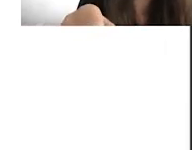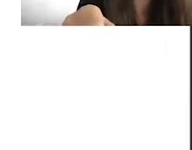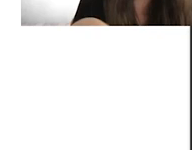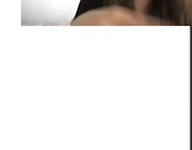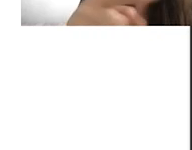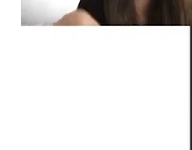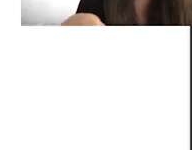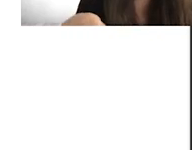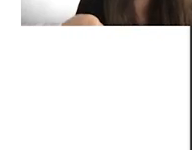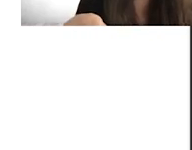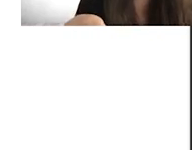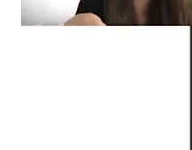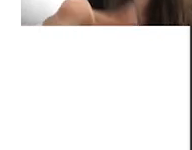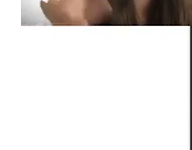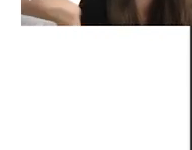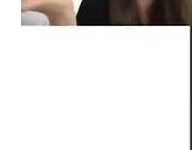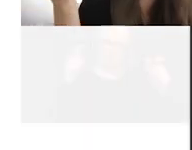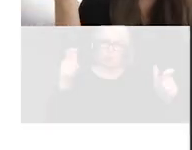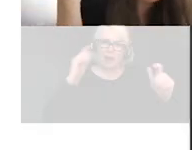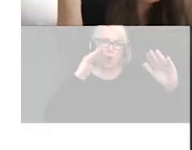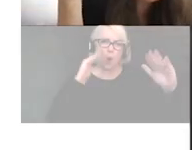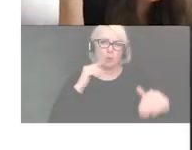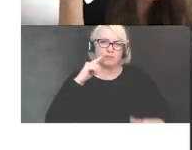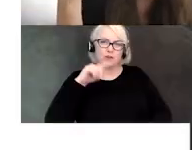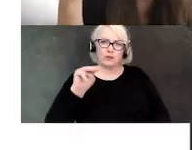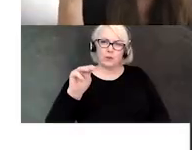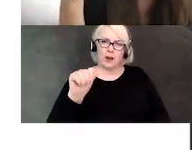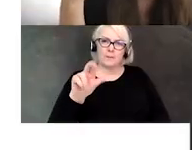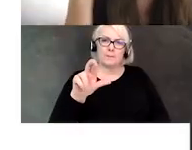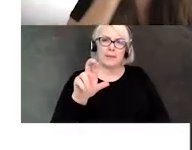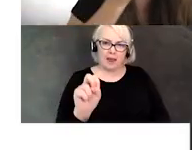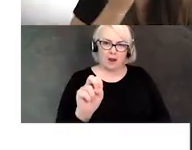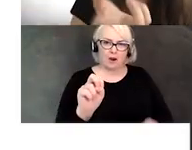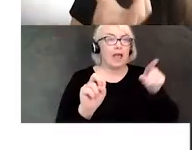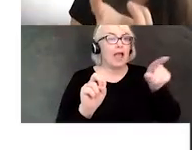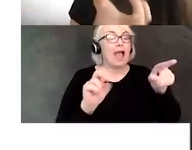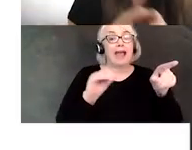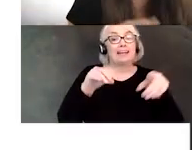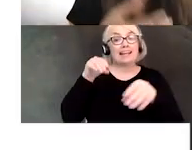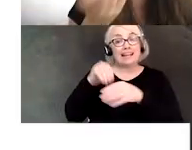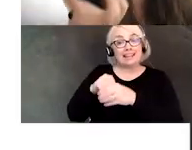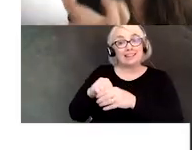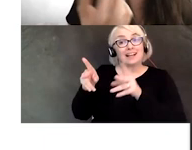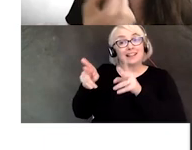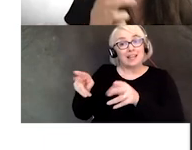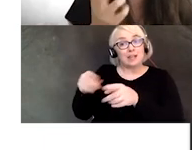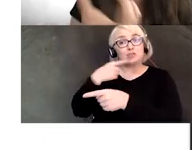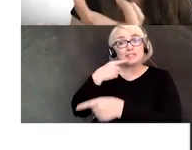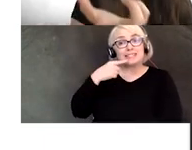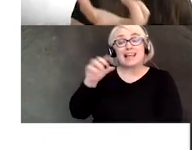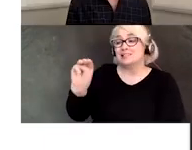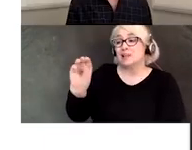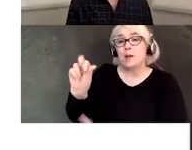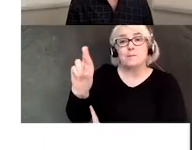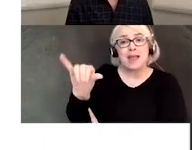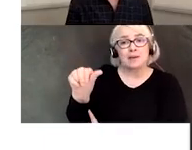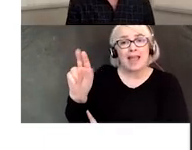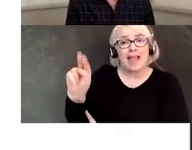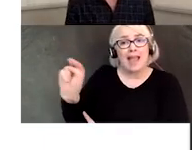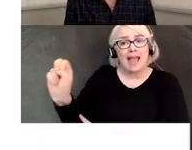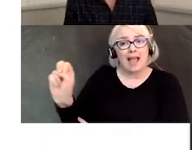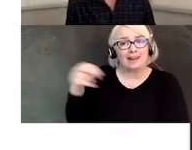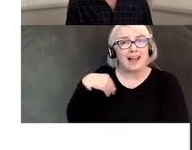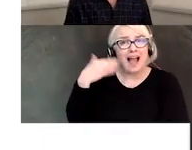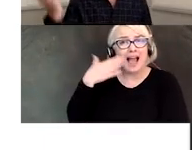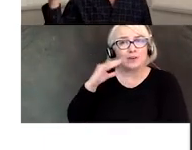um, in the clip, she, she says, Marianne. Um, and I just felt that that it was like, oh man, like that makes it. No,